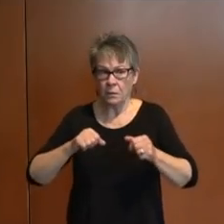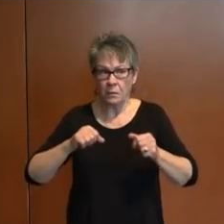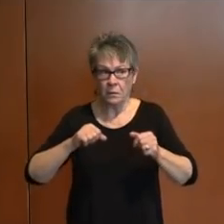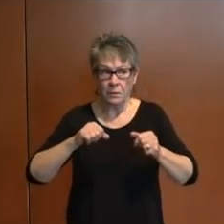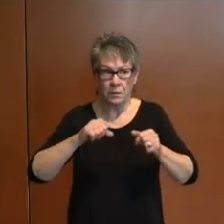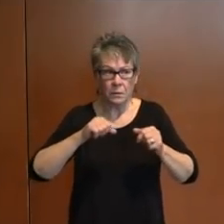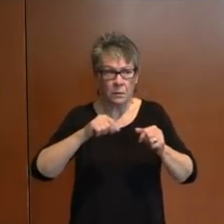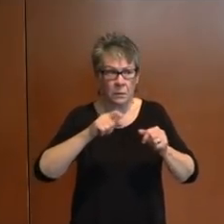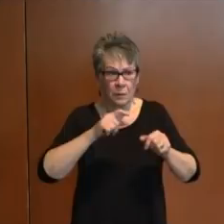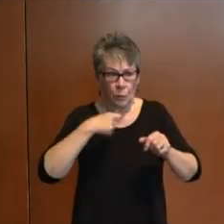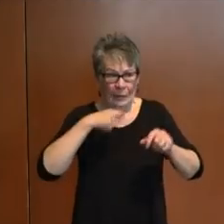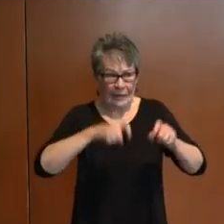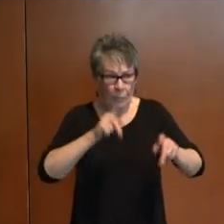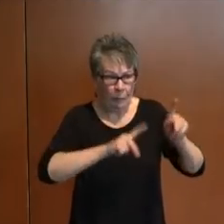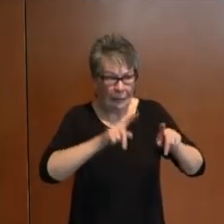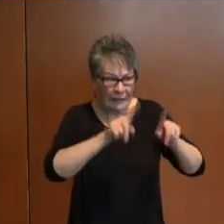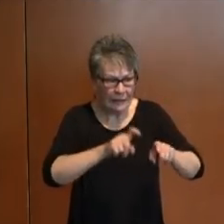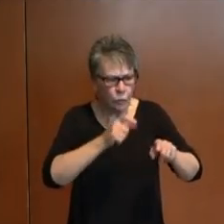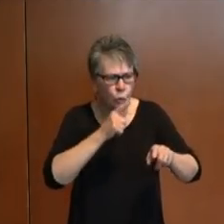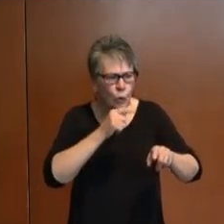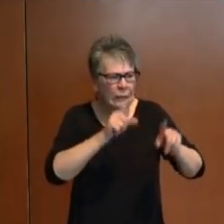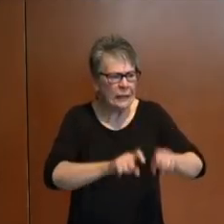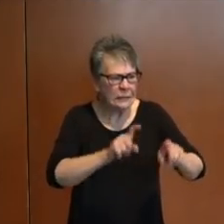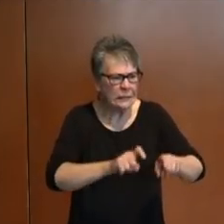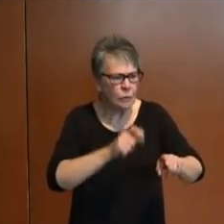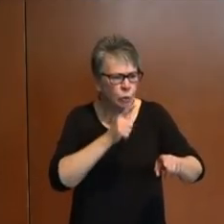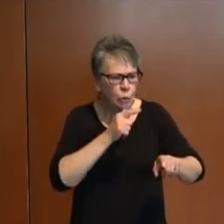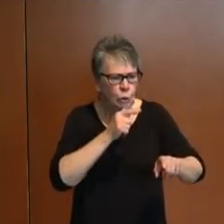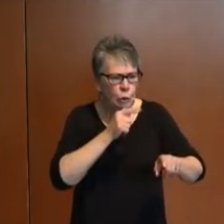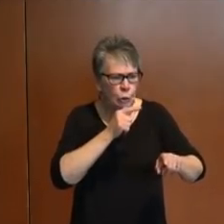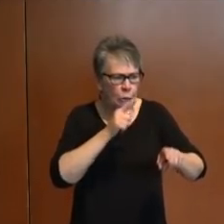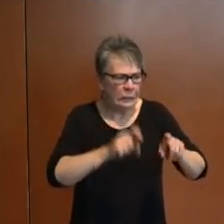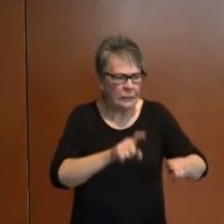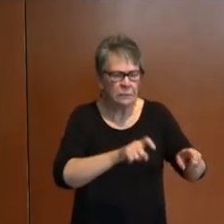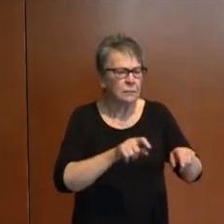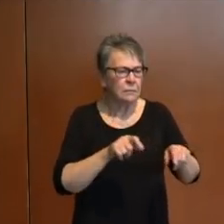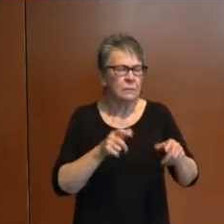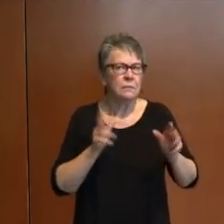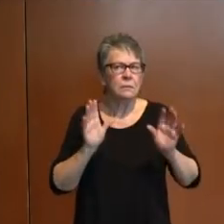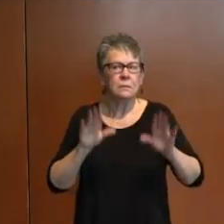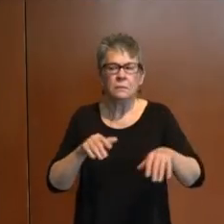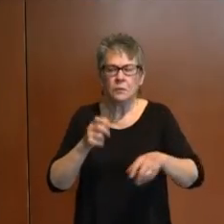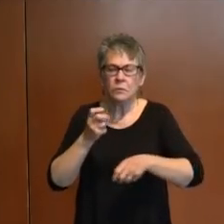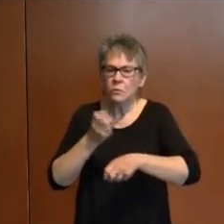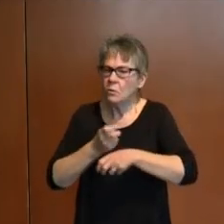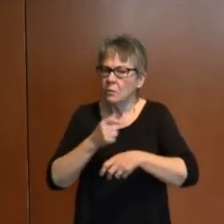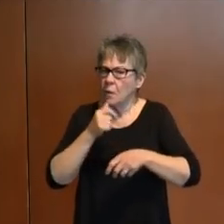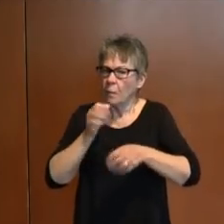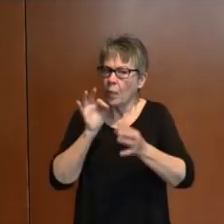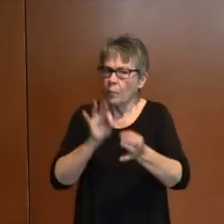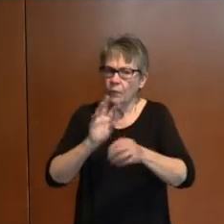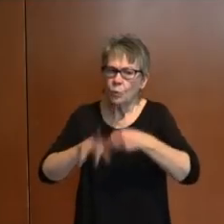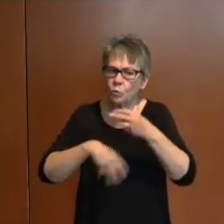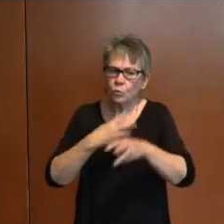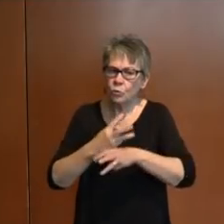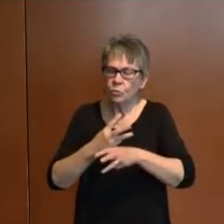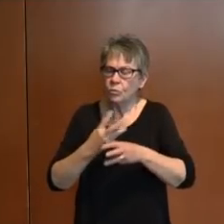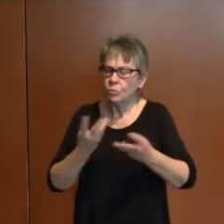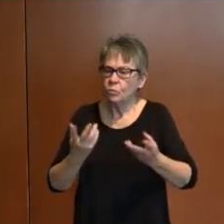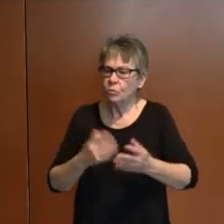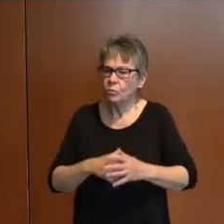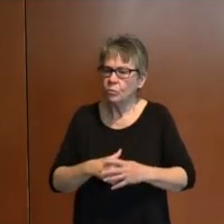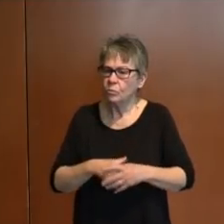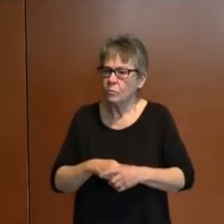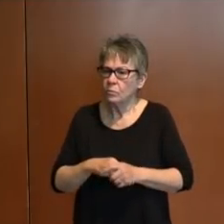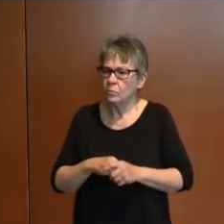ambassador of South Korea. No one's arguing that in a perfect world, that's not a good idea. The point is, if you've got limited material and limited manpower, how do